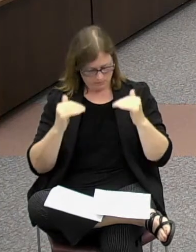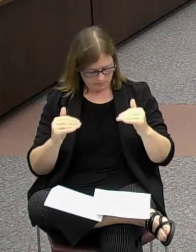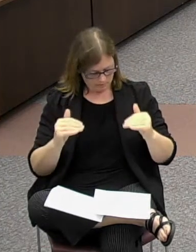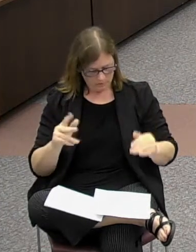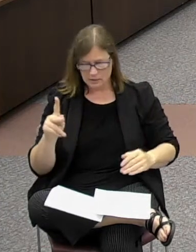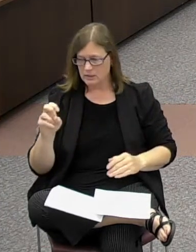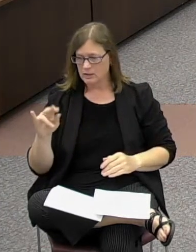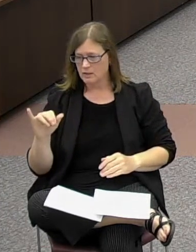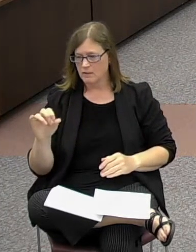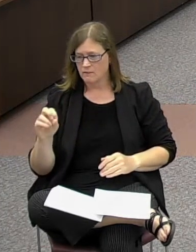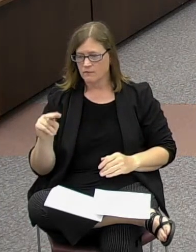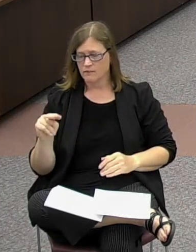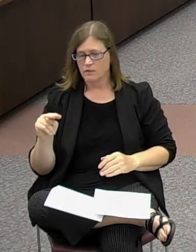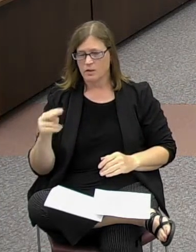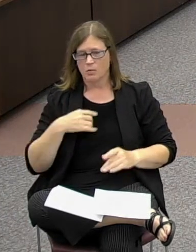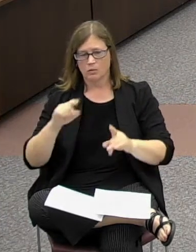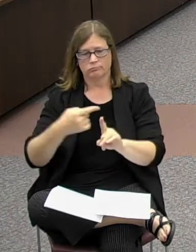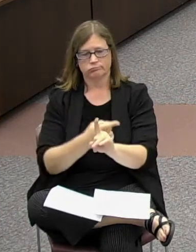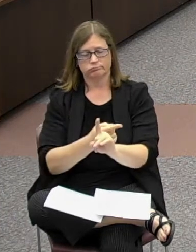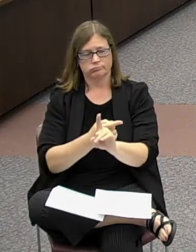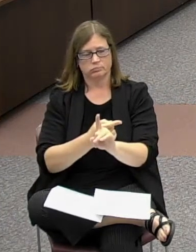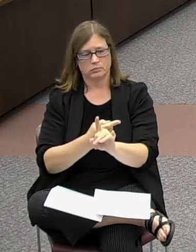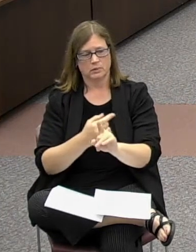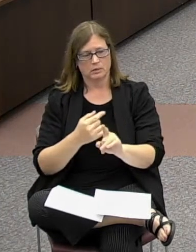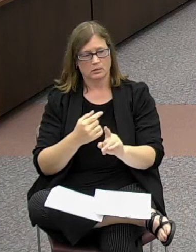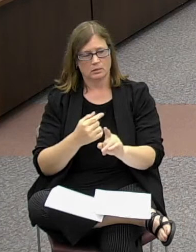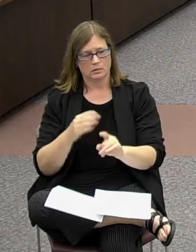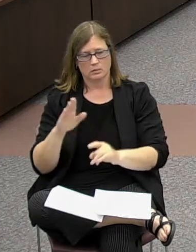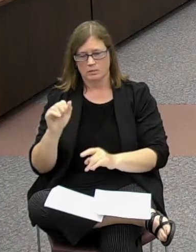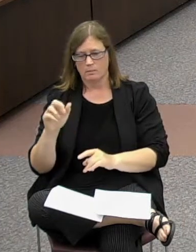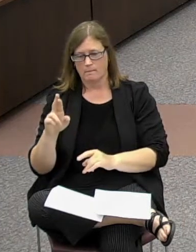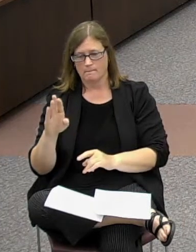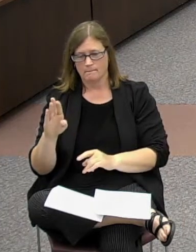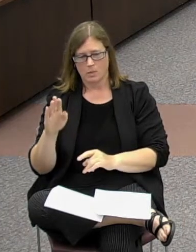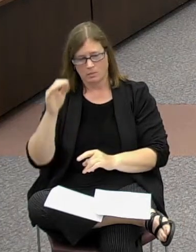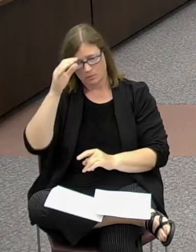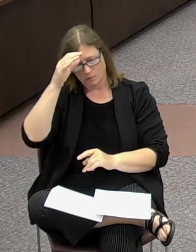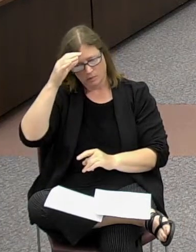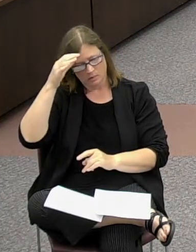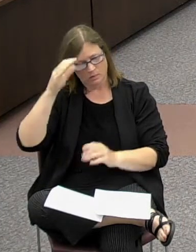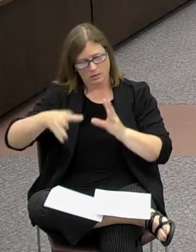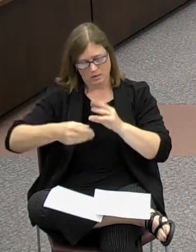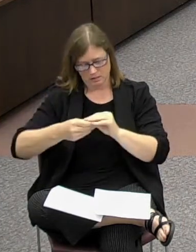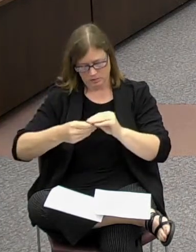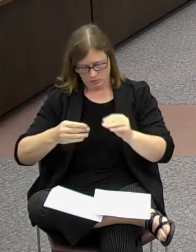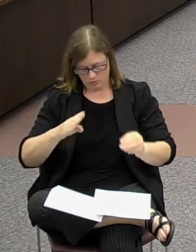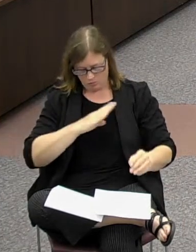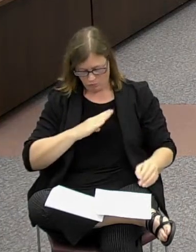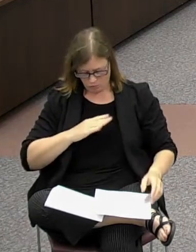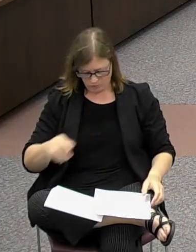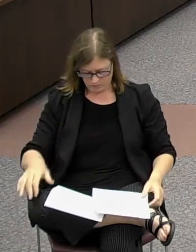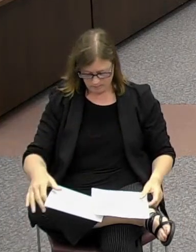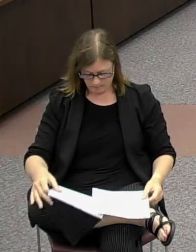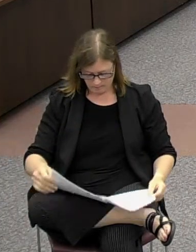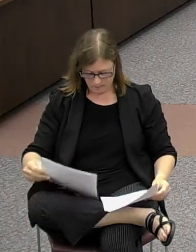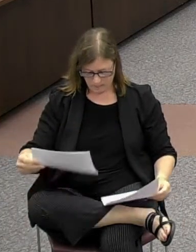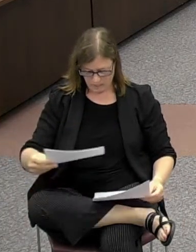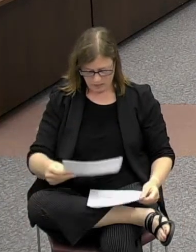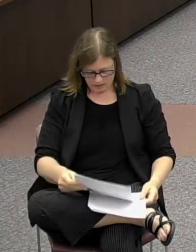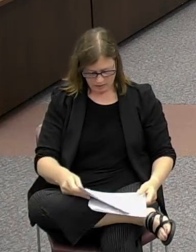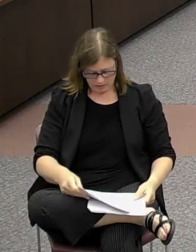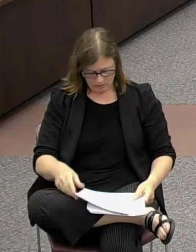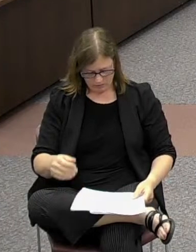to defer to Barb for additional board service. Yes. So we